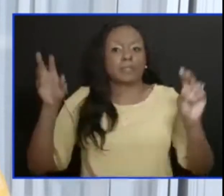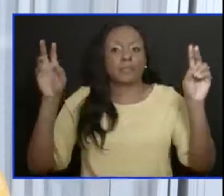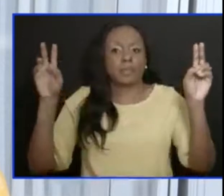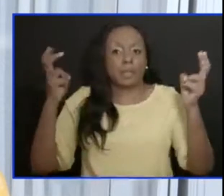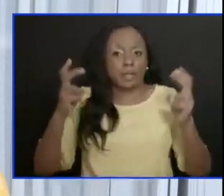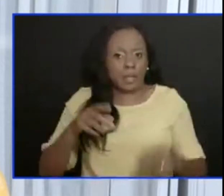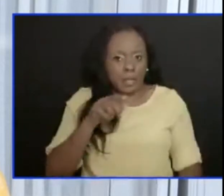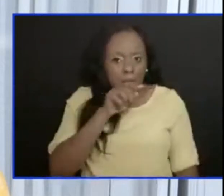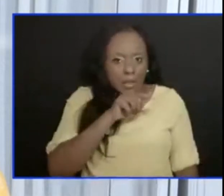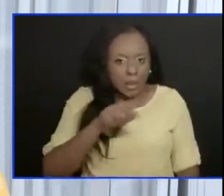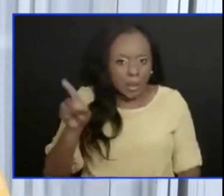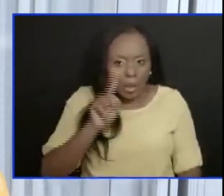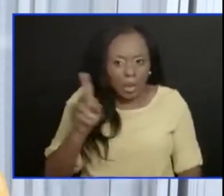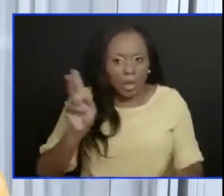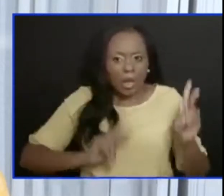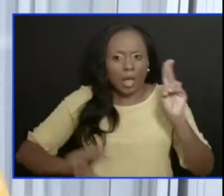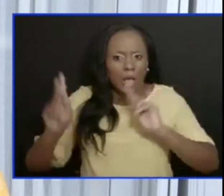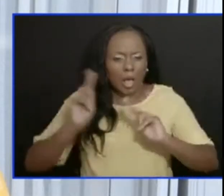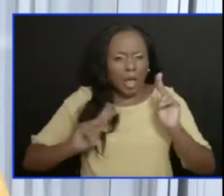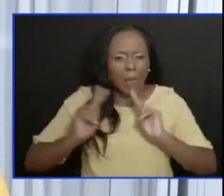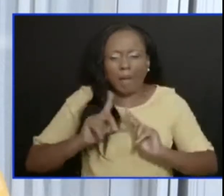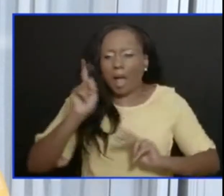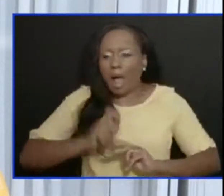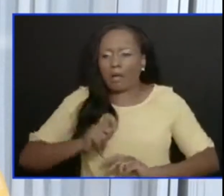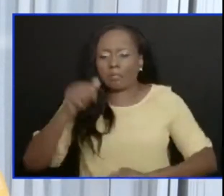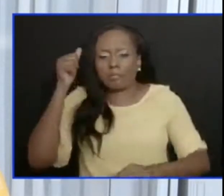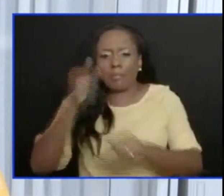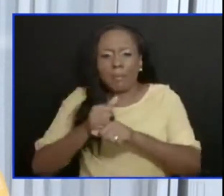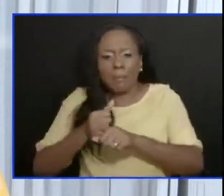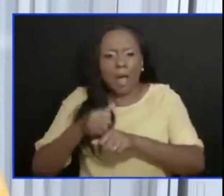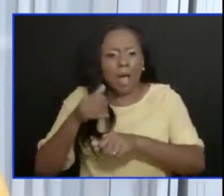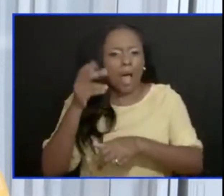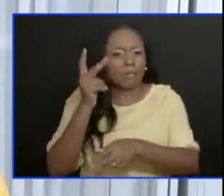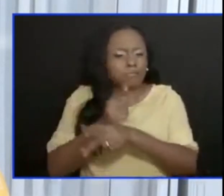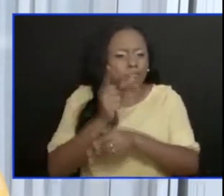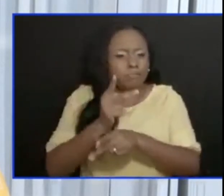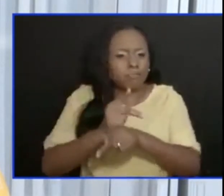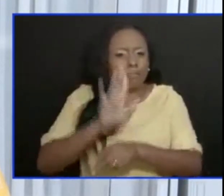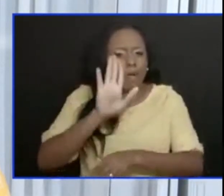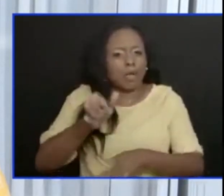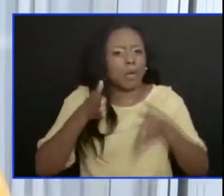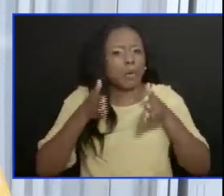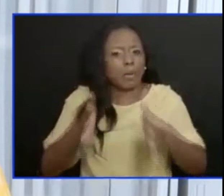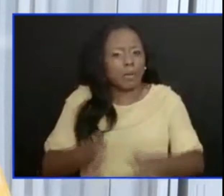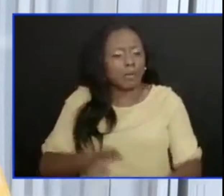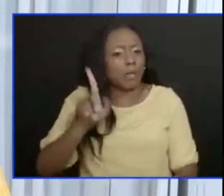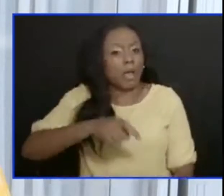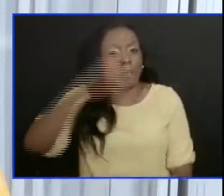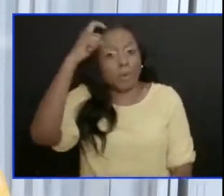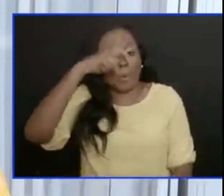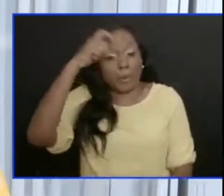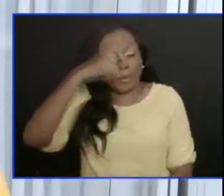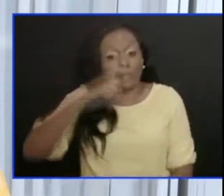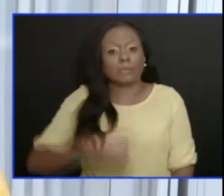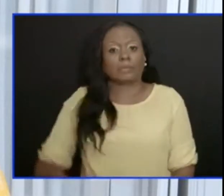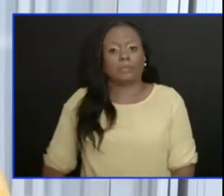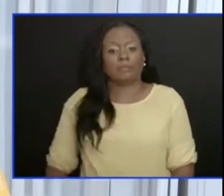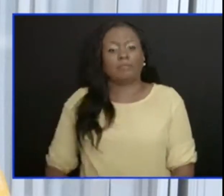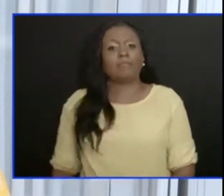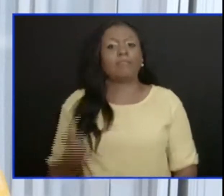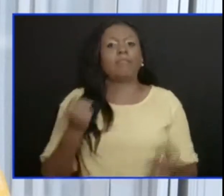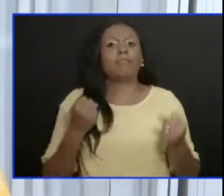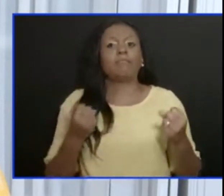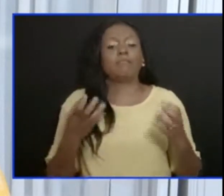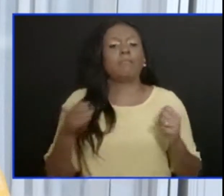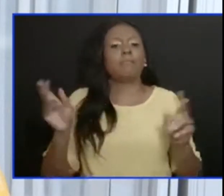thou sluggard, consider her ways and be wise," unquote. The ecclesiastical scholars among